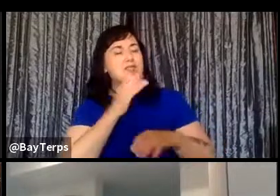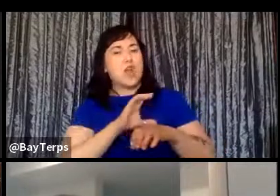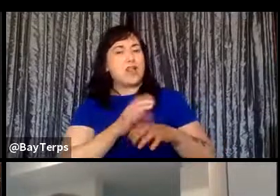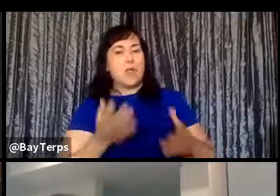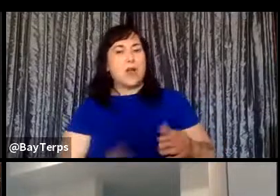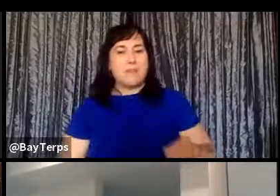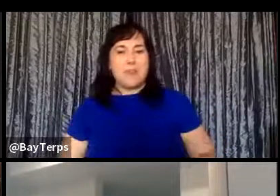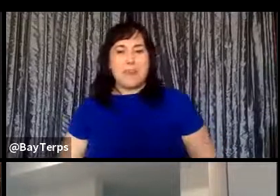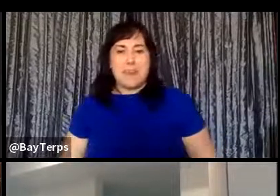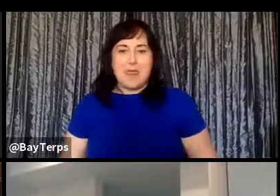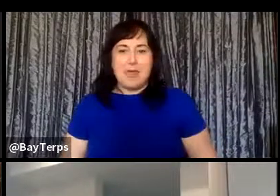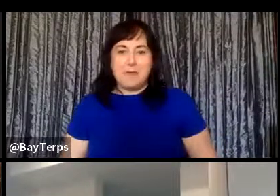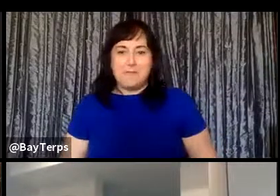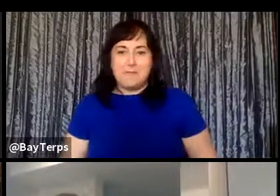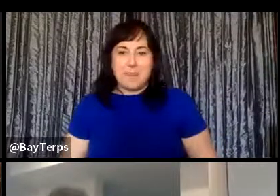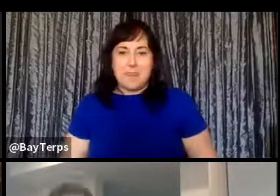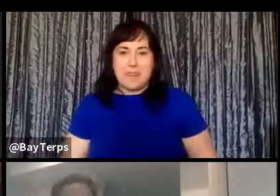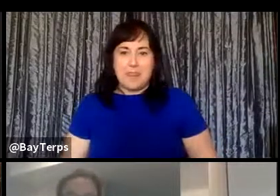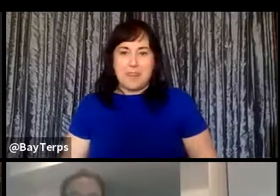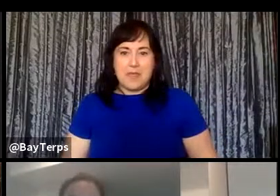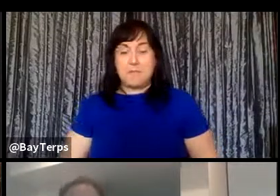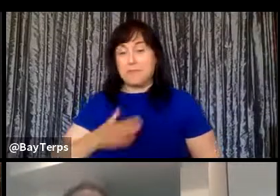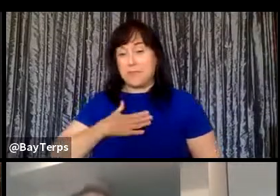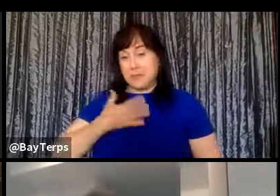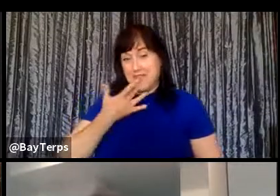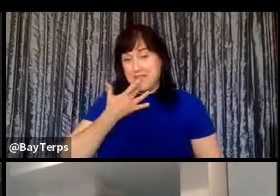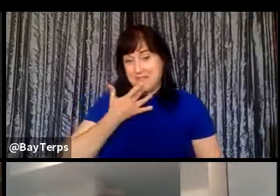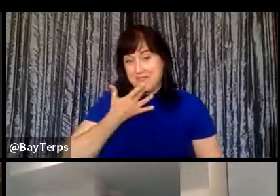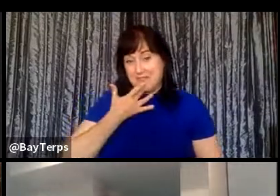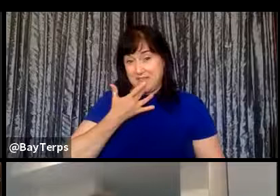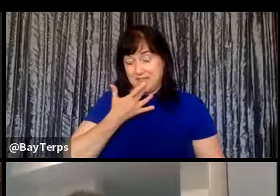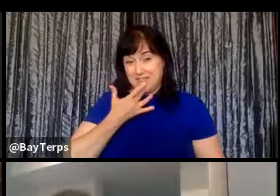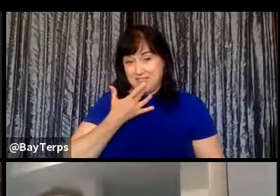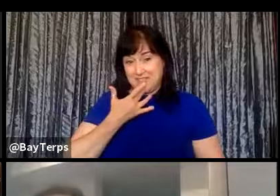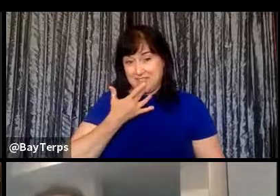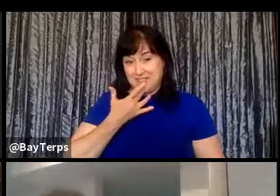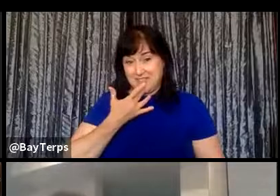What chocolate do you like? My favorite chocolate is this.